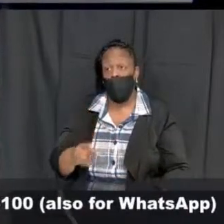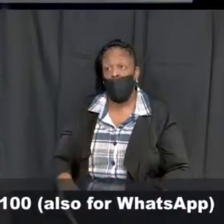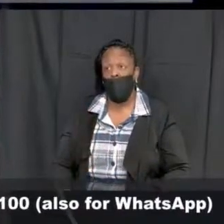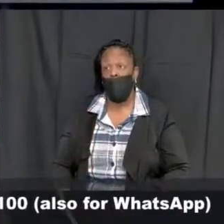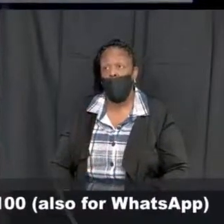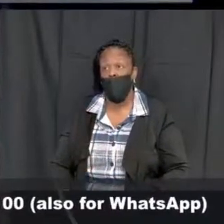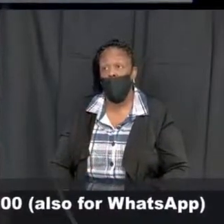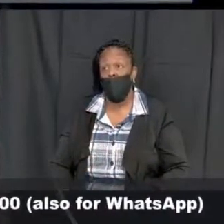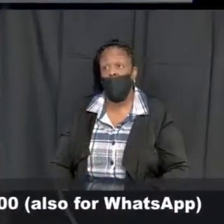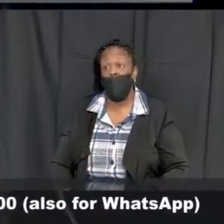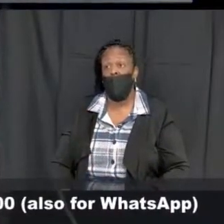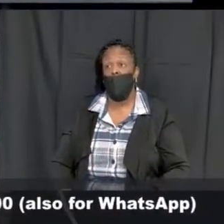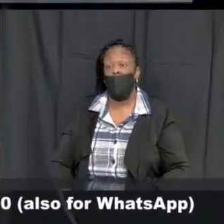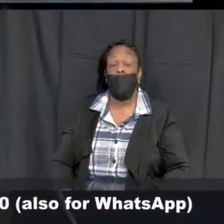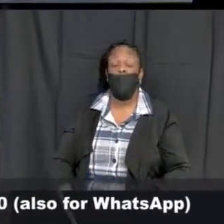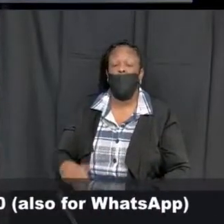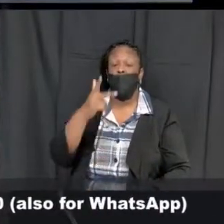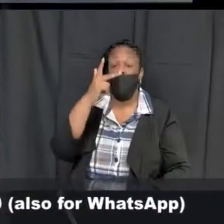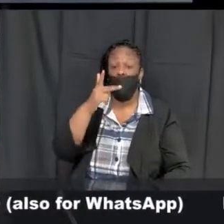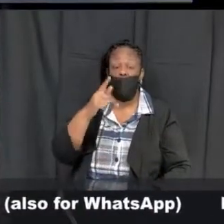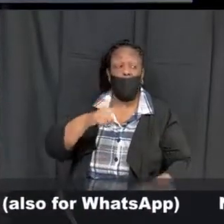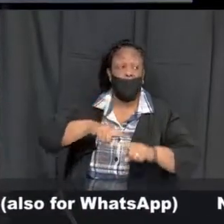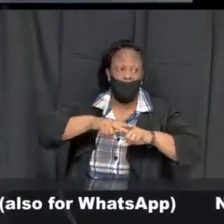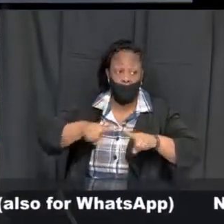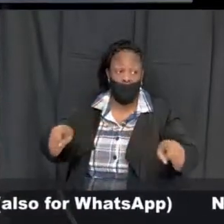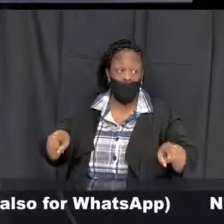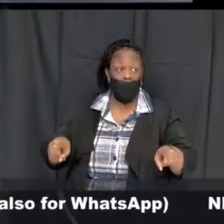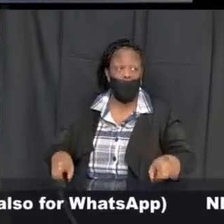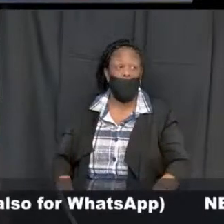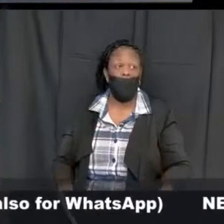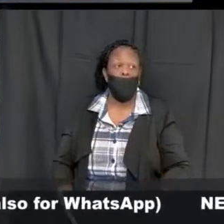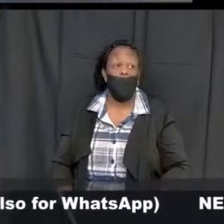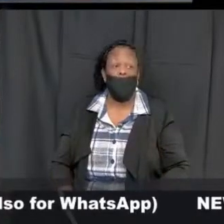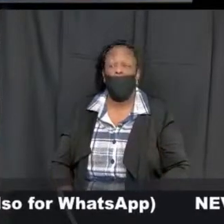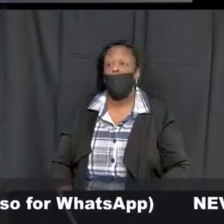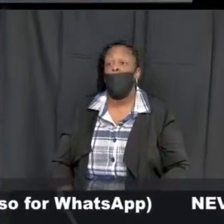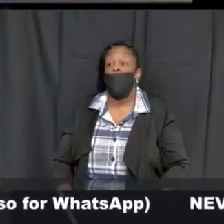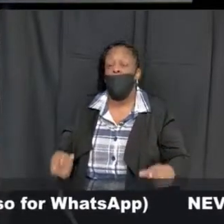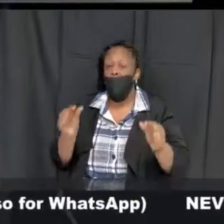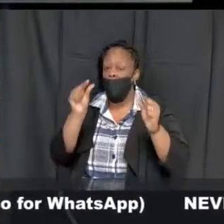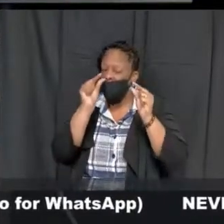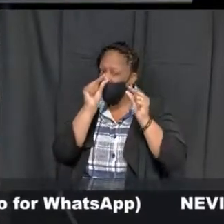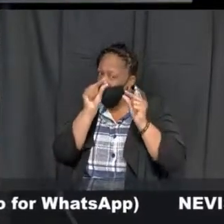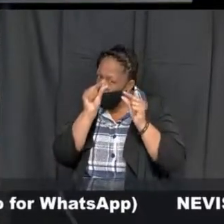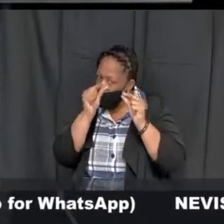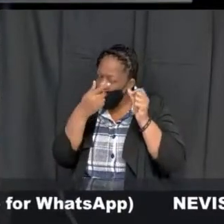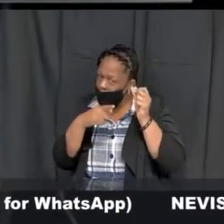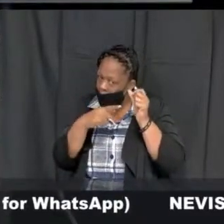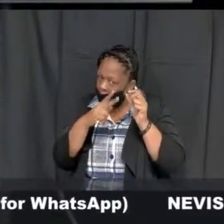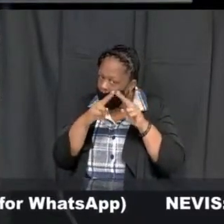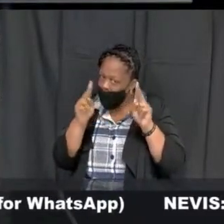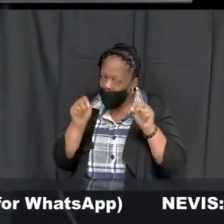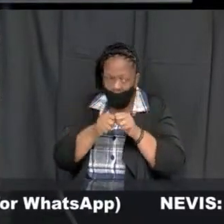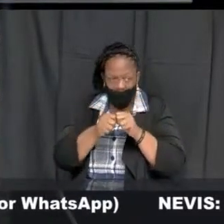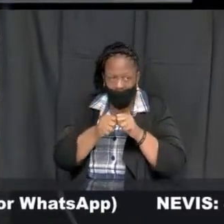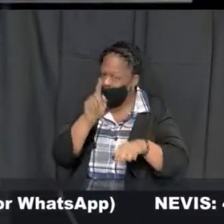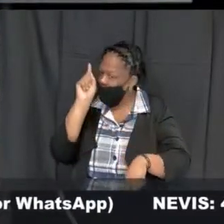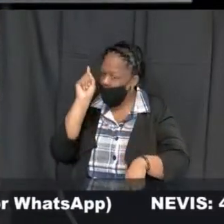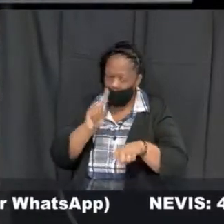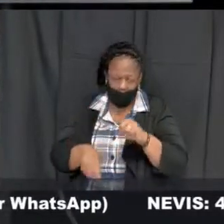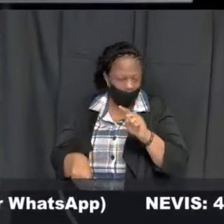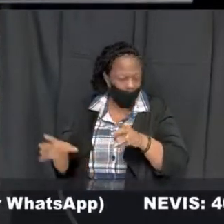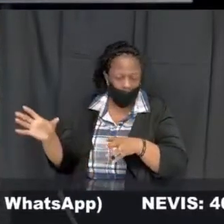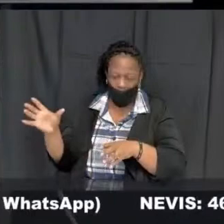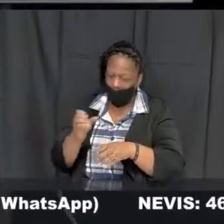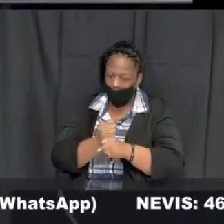with increased transmissibility. The bottom line is our small federation we